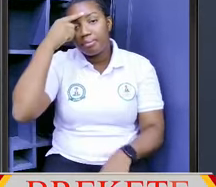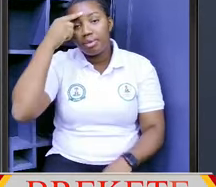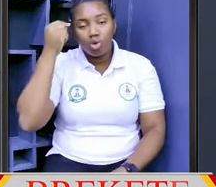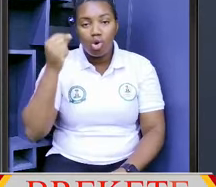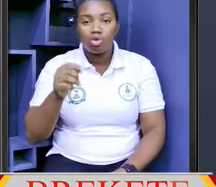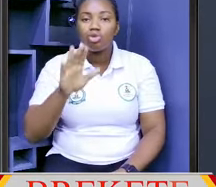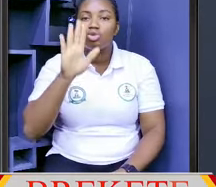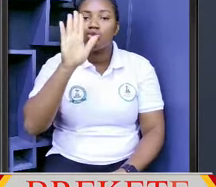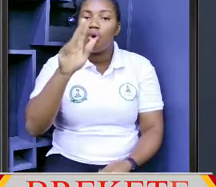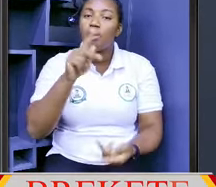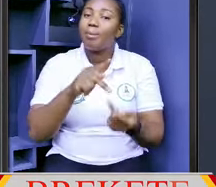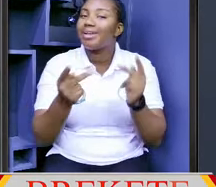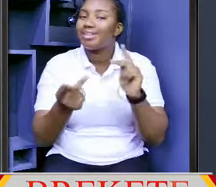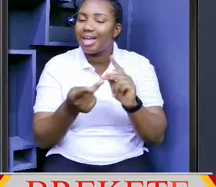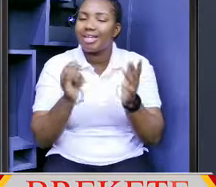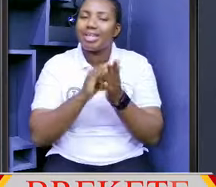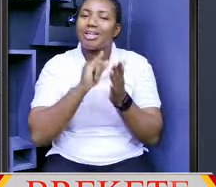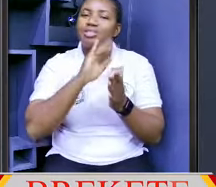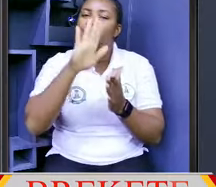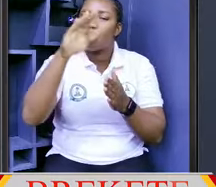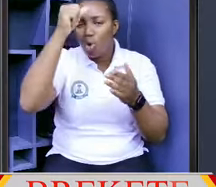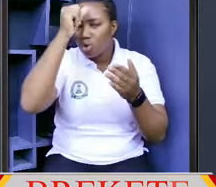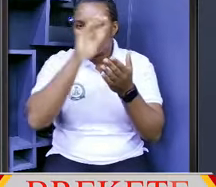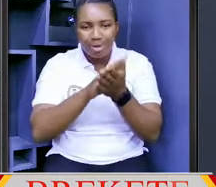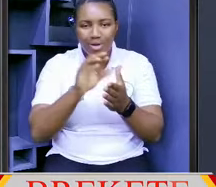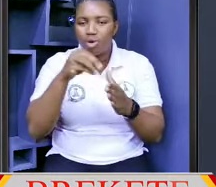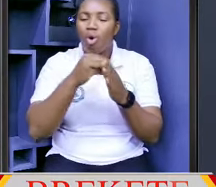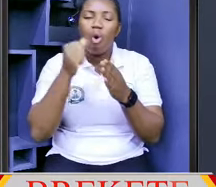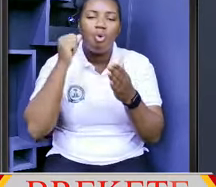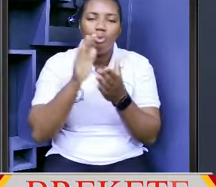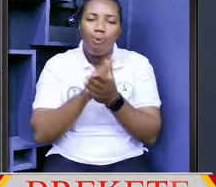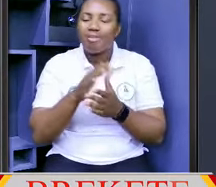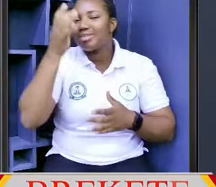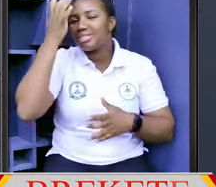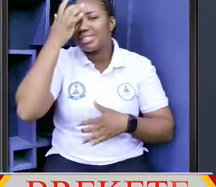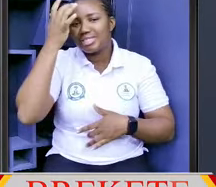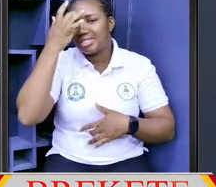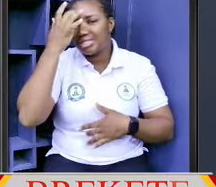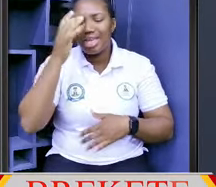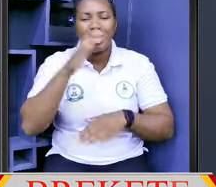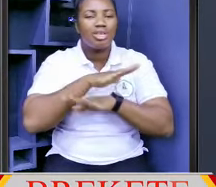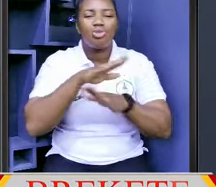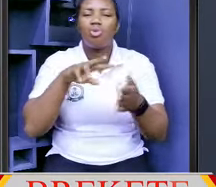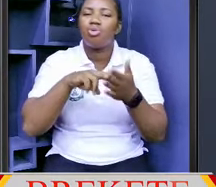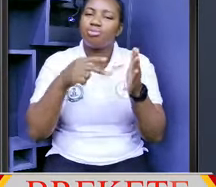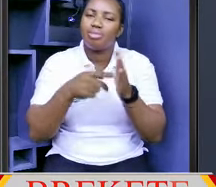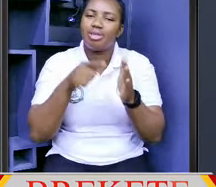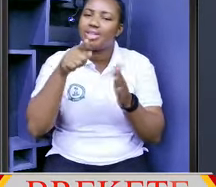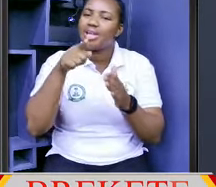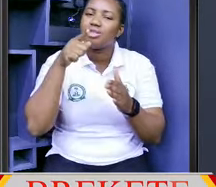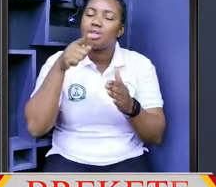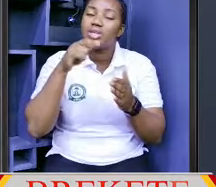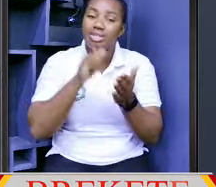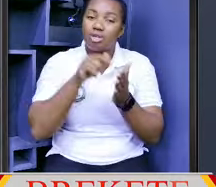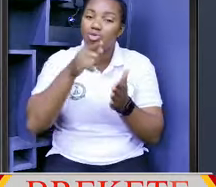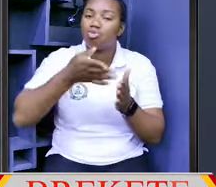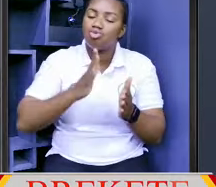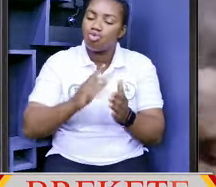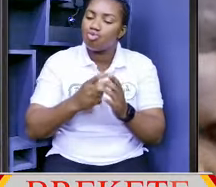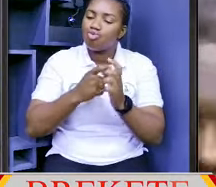because your partner will be your husband or your wife, they sick, no mean say you go run, leave them.